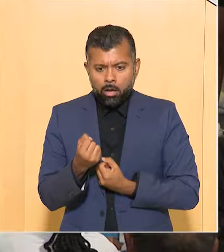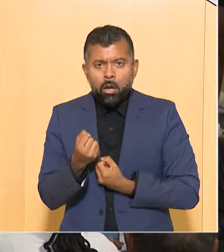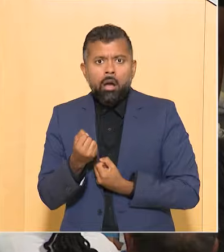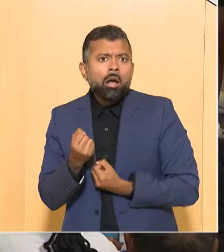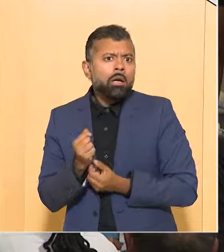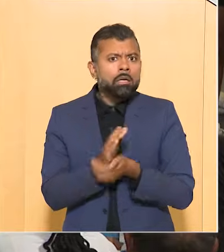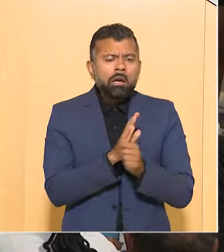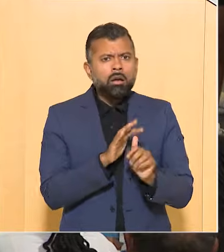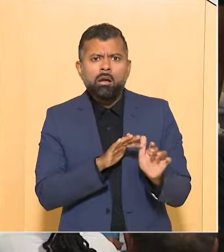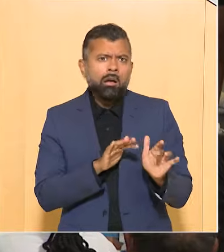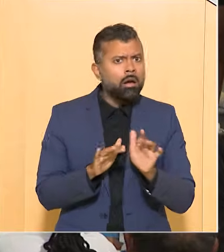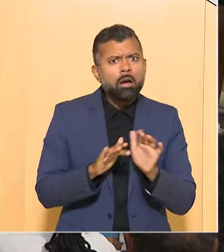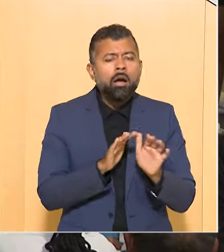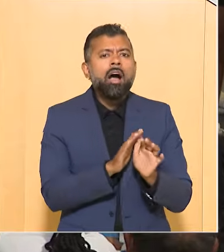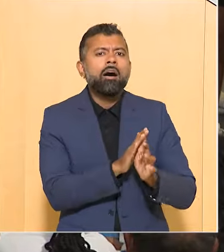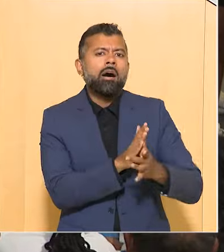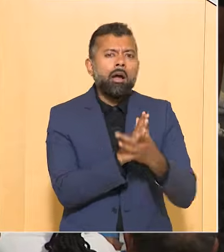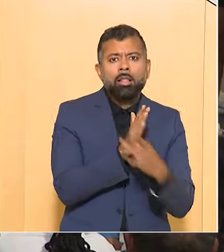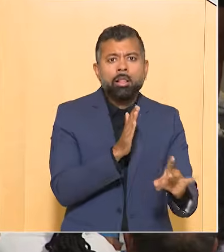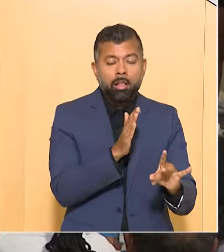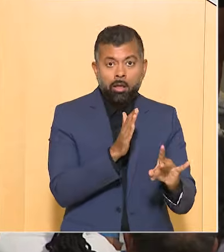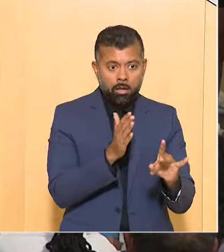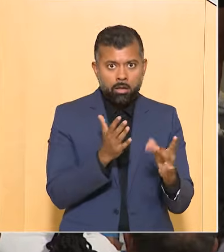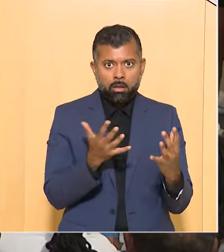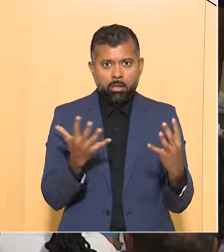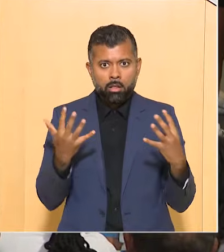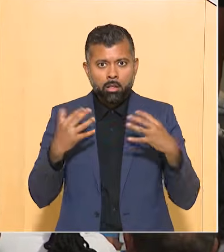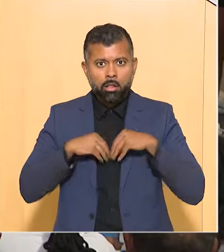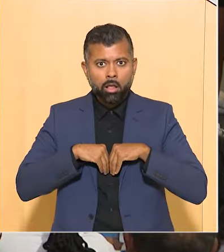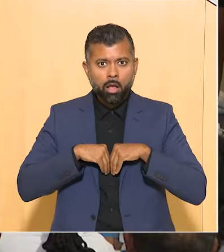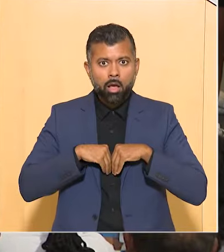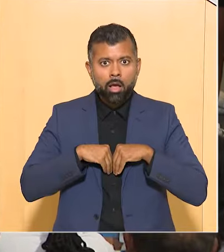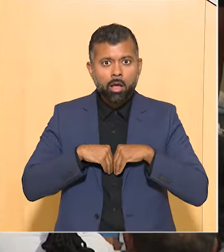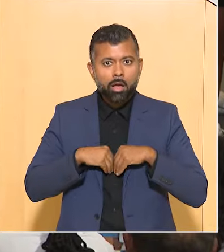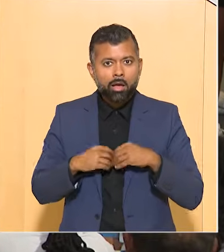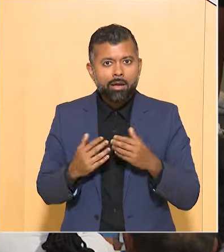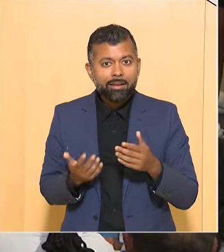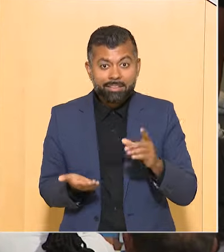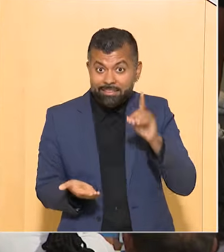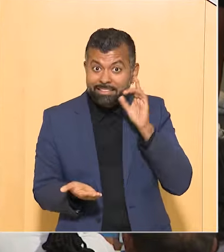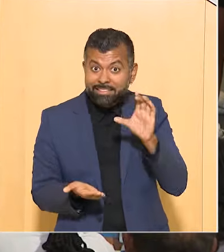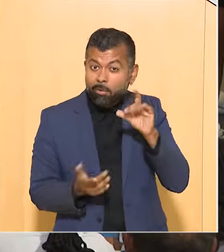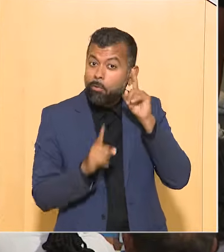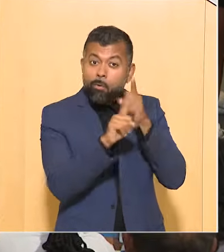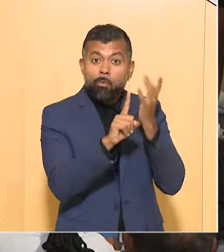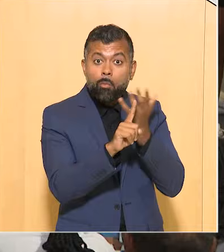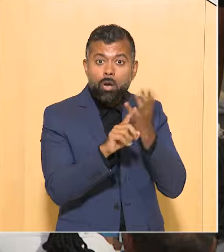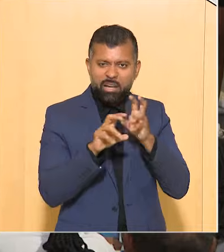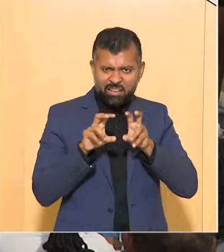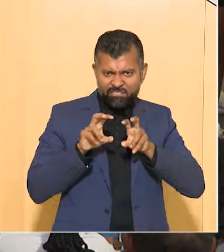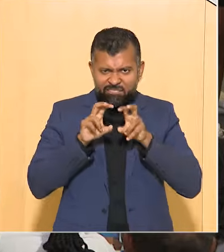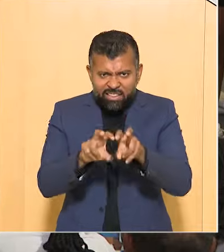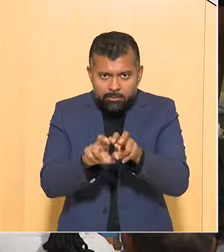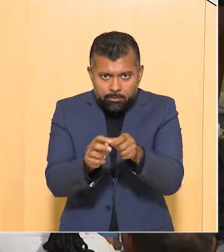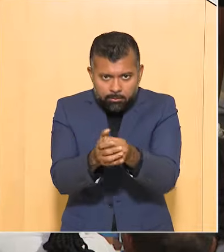we're in DC, we're all about growth, and we're all about transformation. Now, we're also excited to introduce